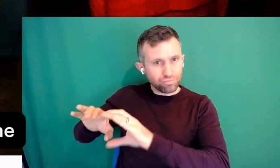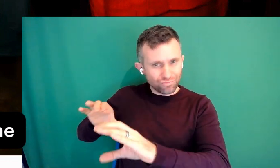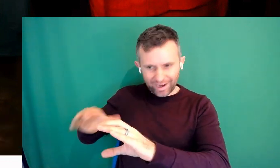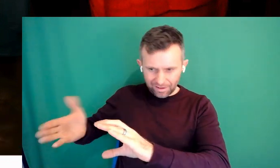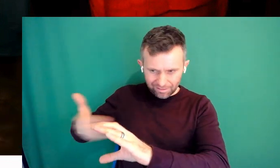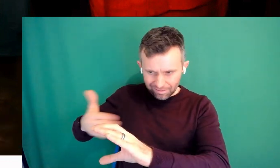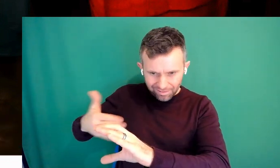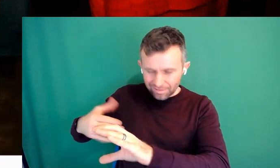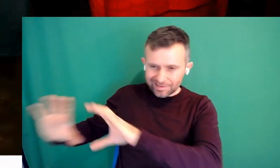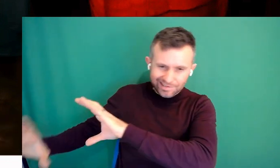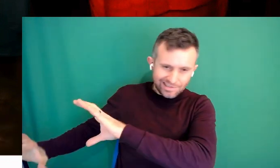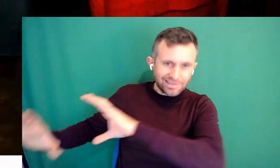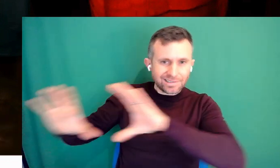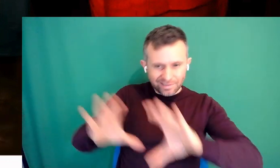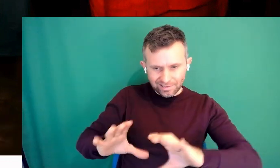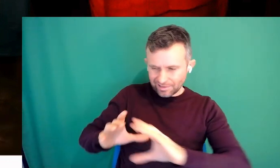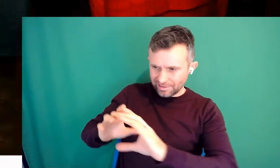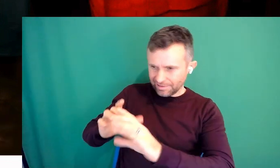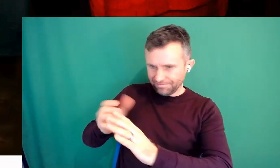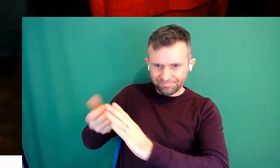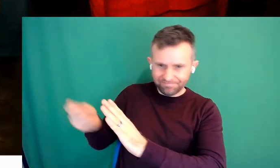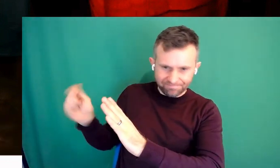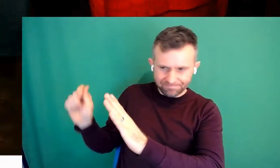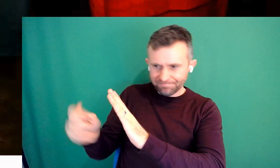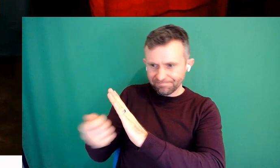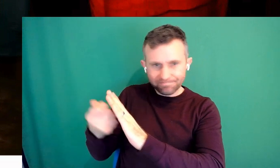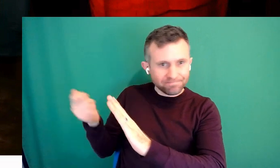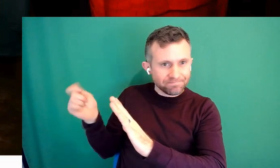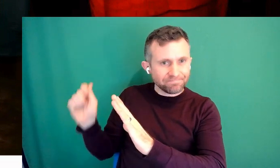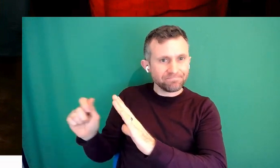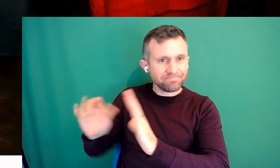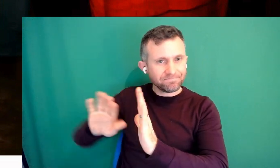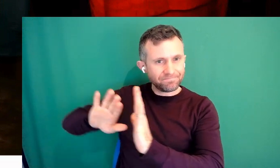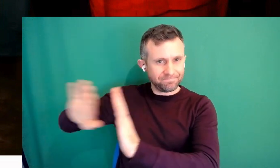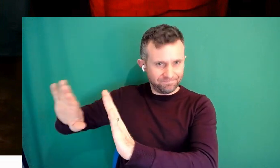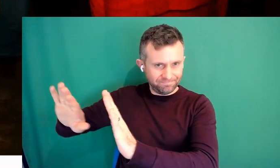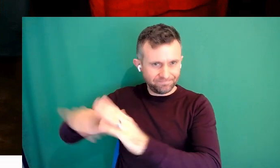one, not two, but